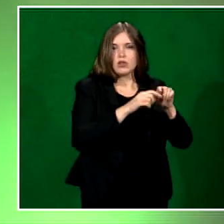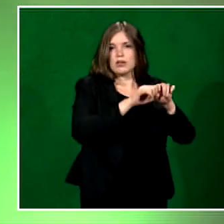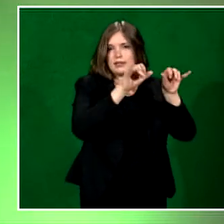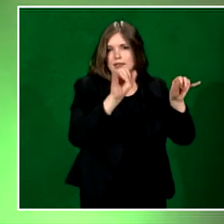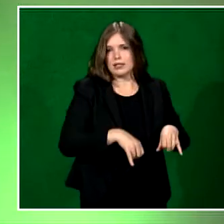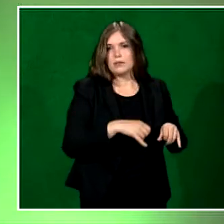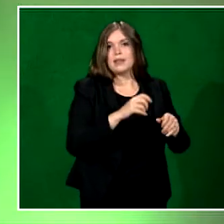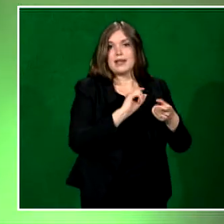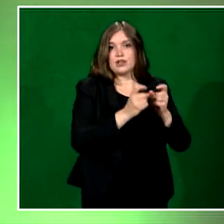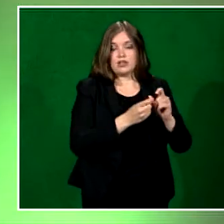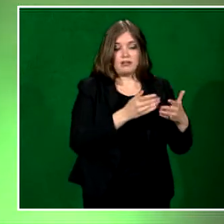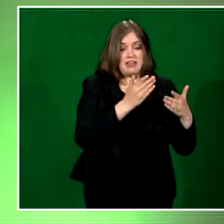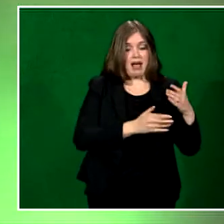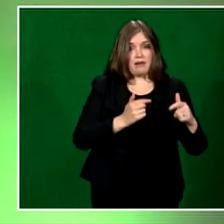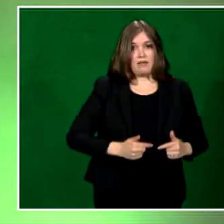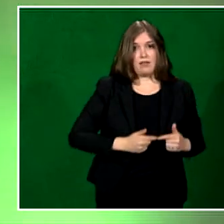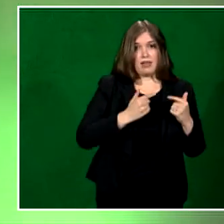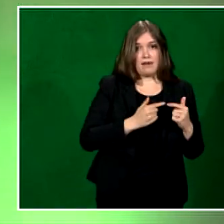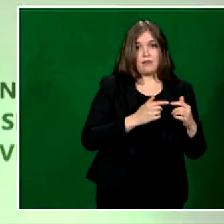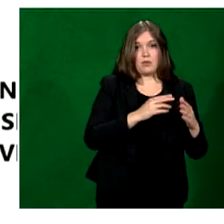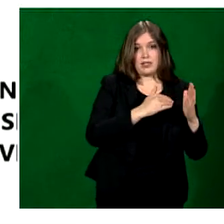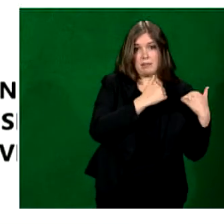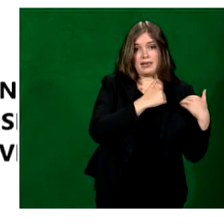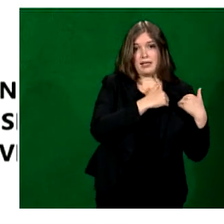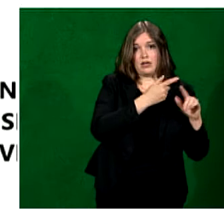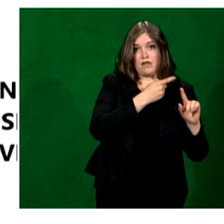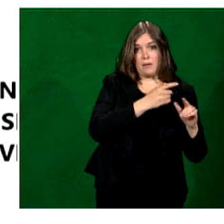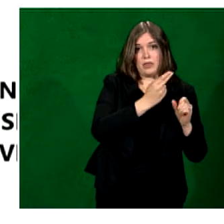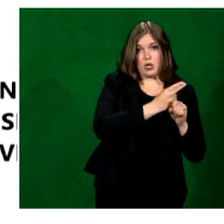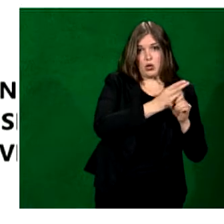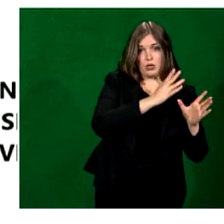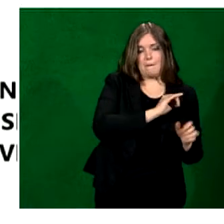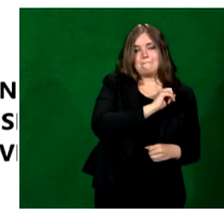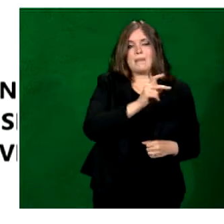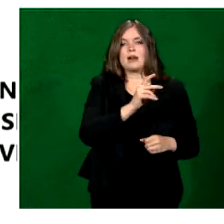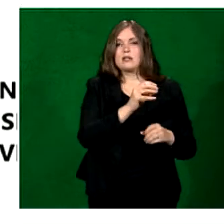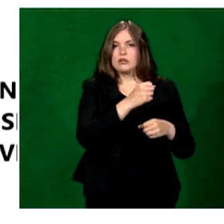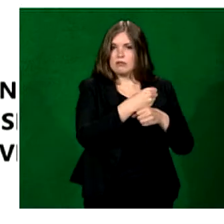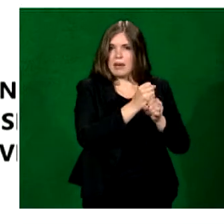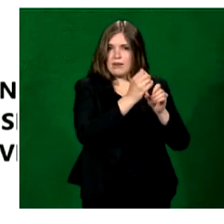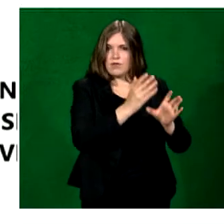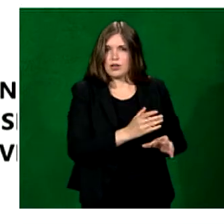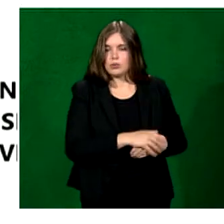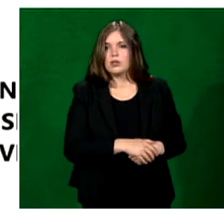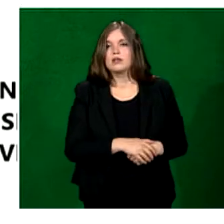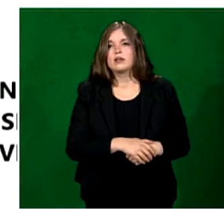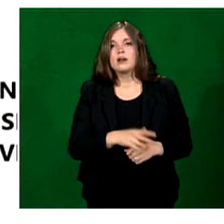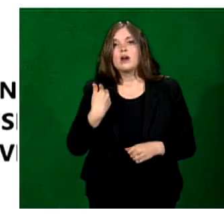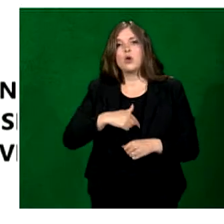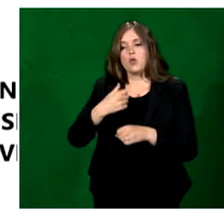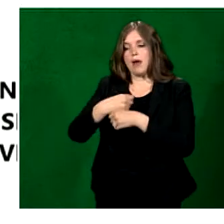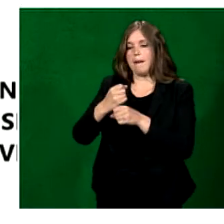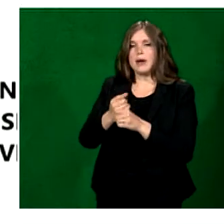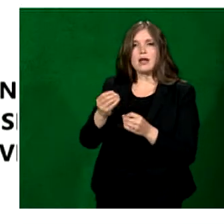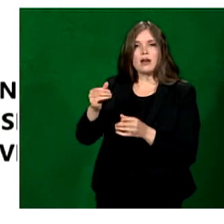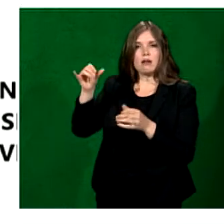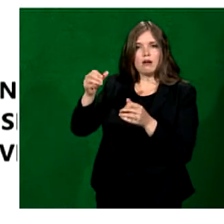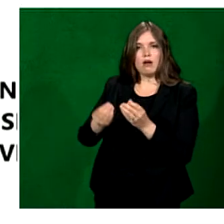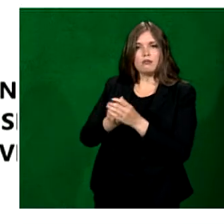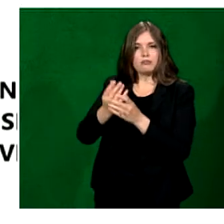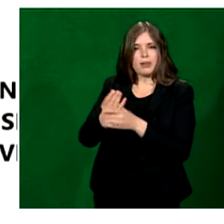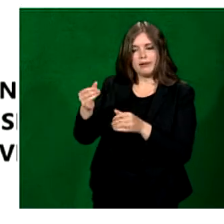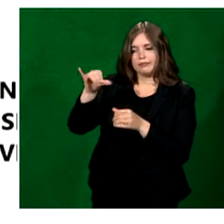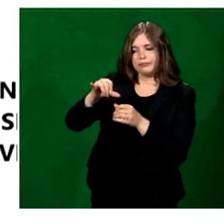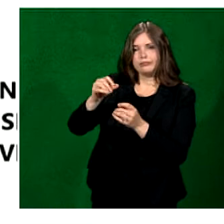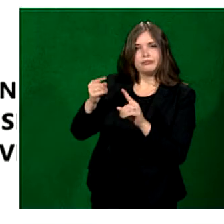responsibility from the user back to the manufacturer. Basically, Sabun Sake is just creating biocompost fertilizer using the combined method